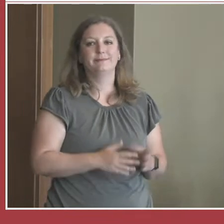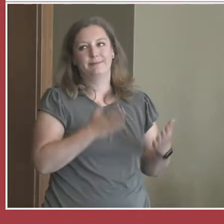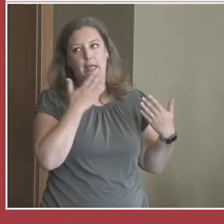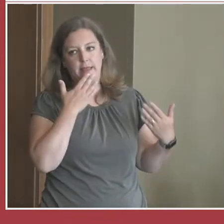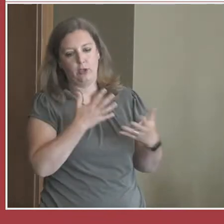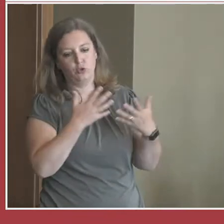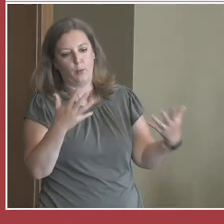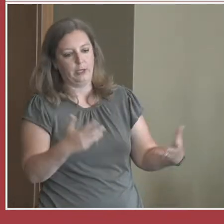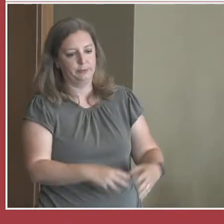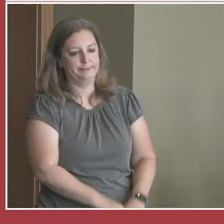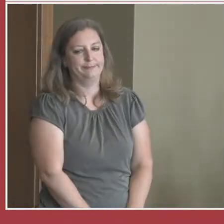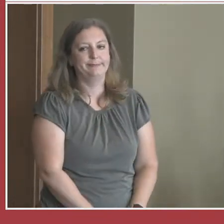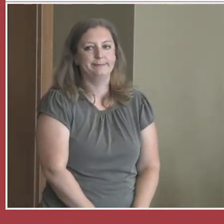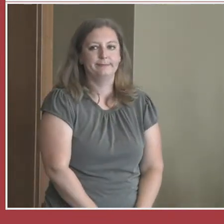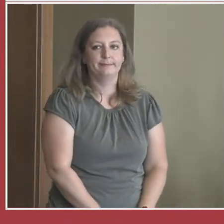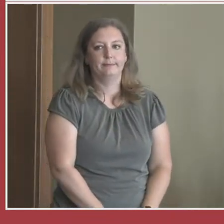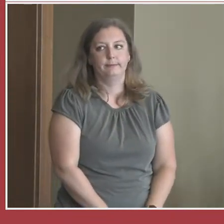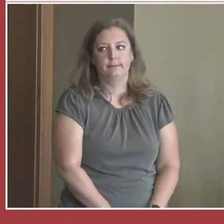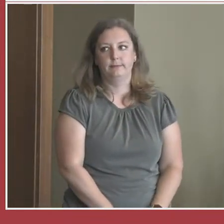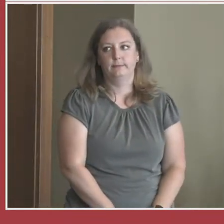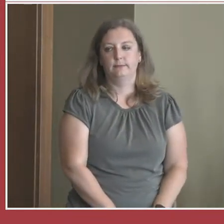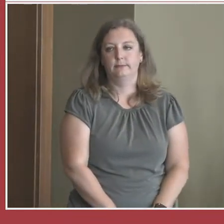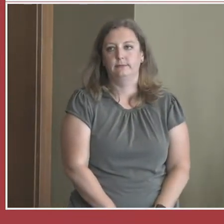Thank you so much. All right, thank you.